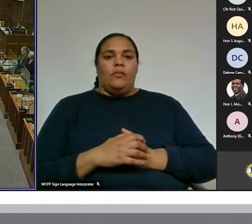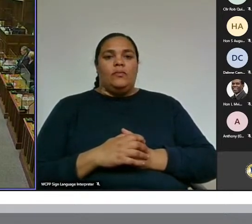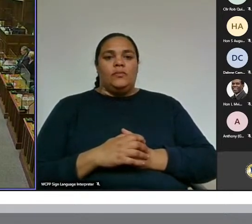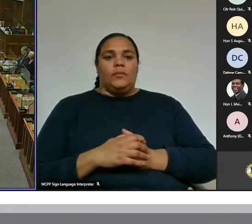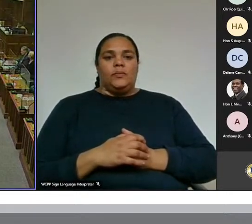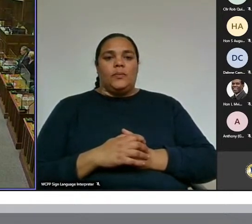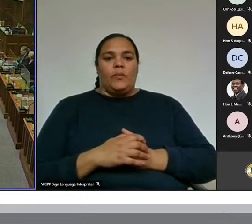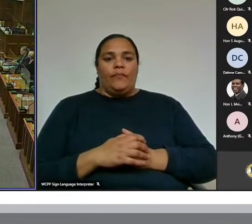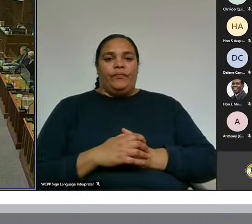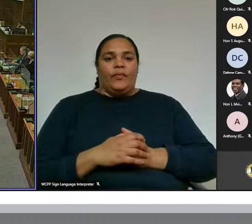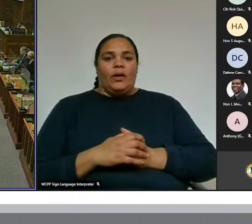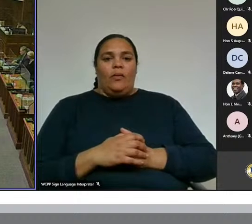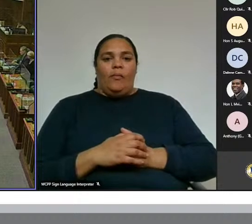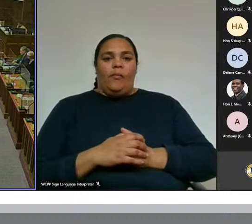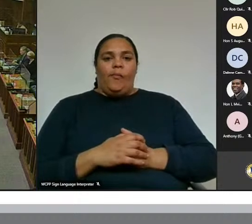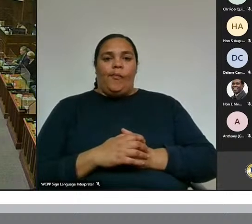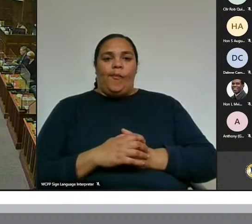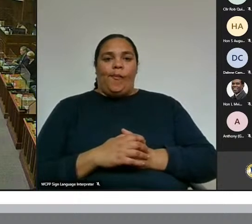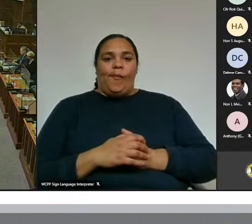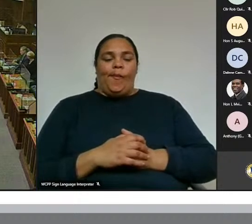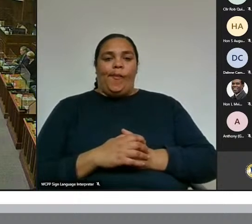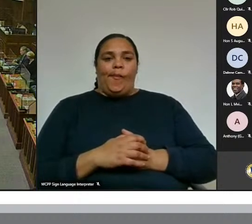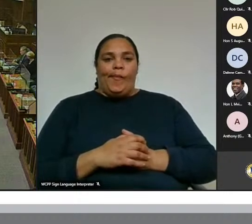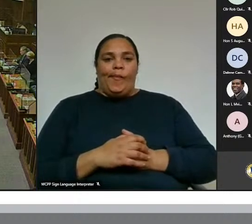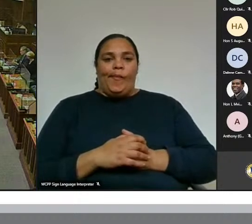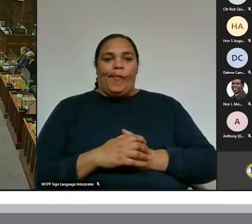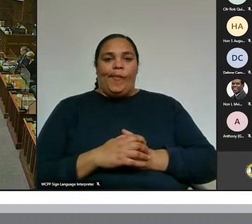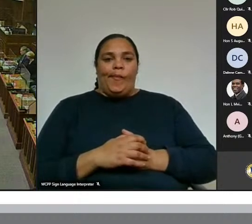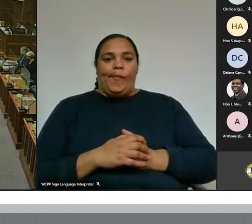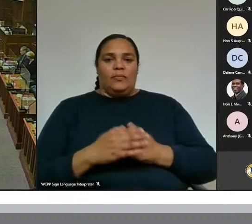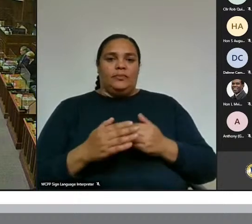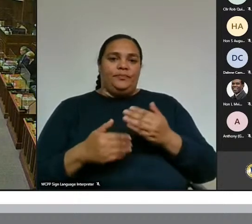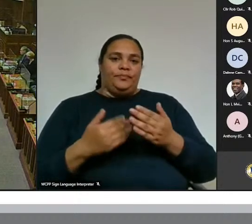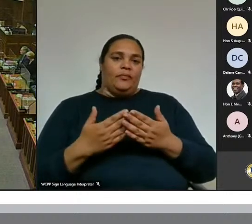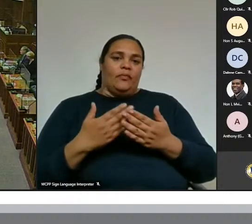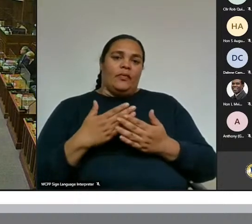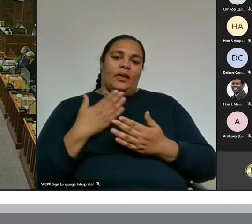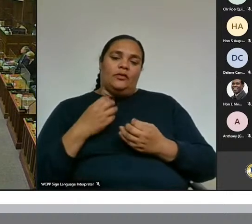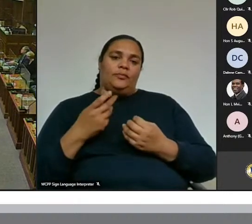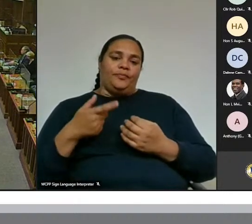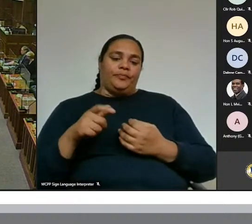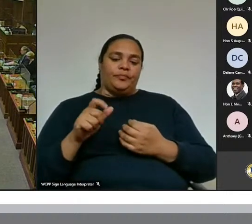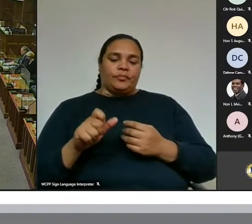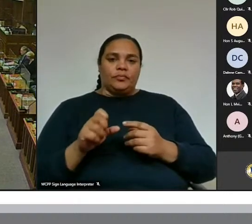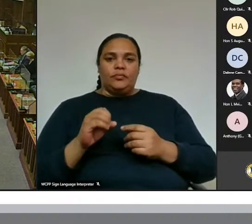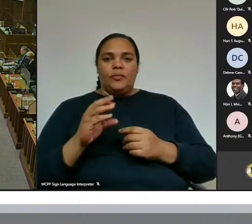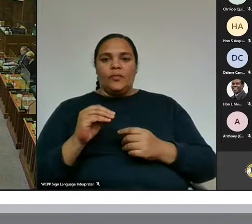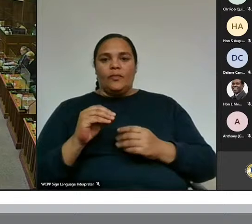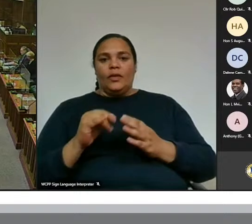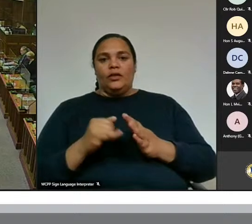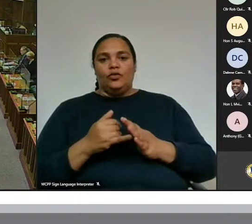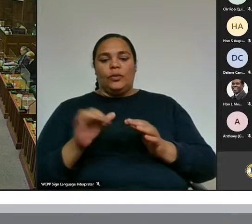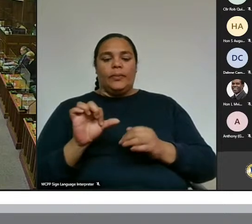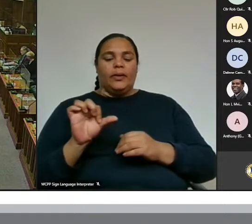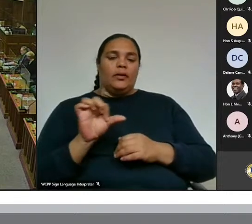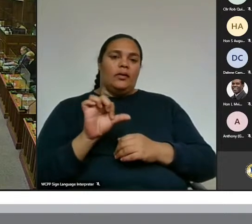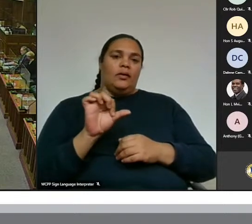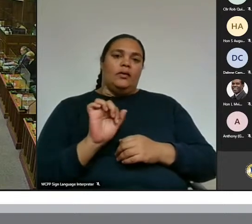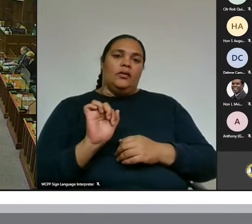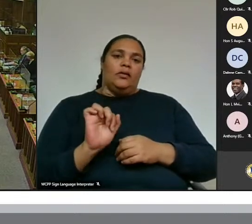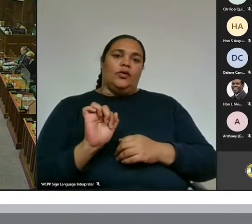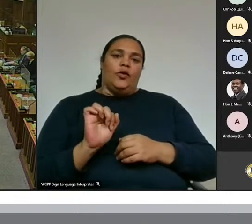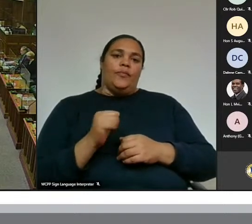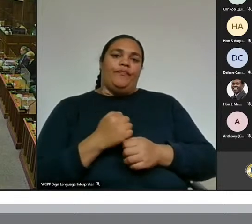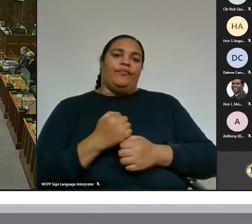Please proceed, Mr. Erasmus. Thank you very much, Chair. Just to come back to the